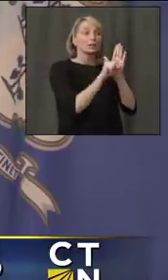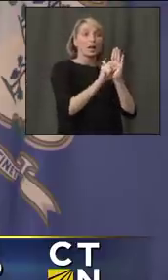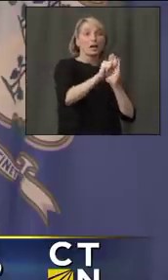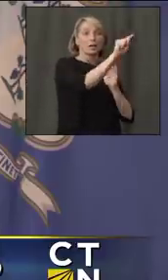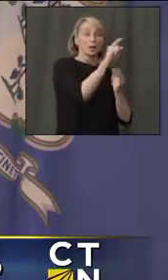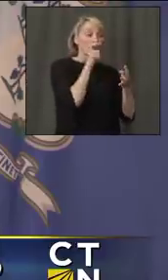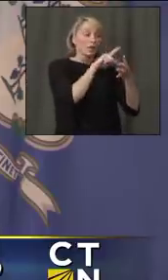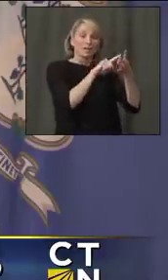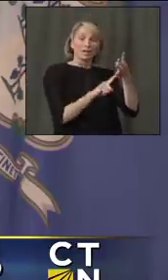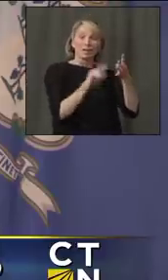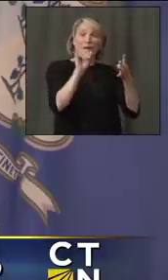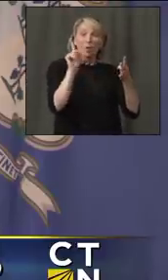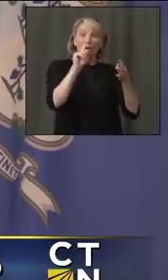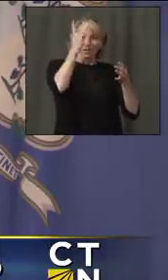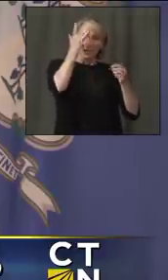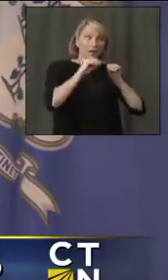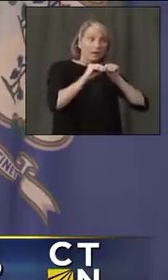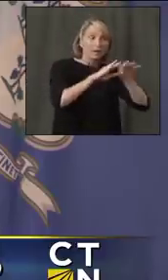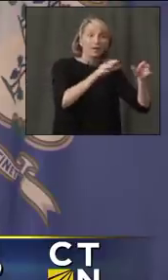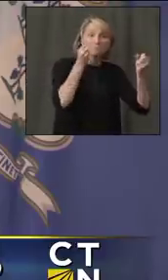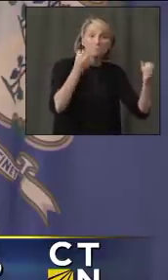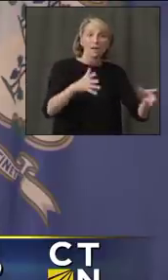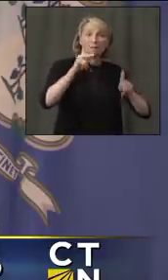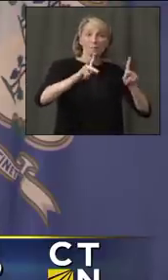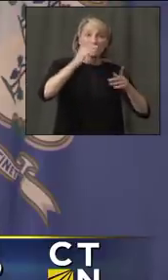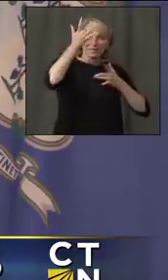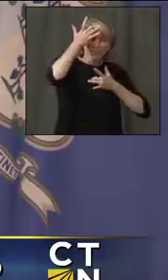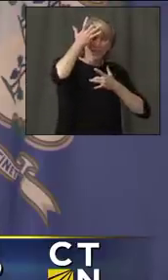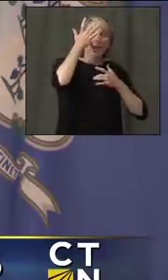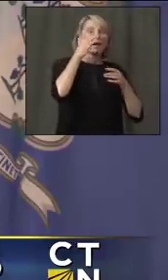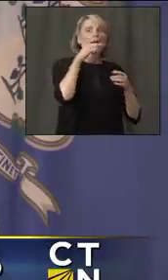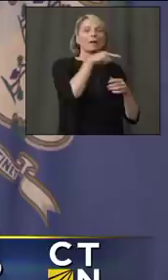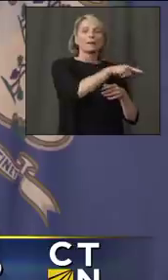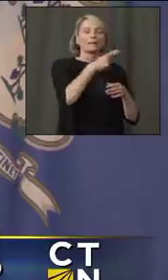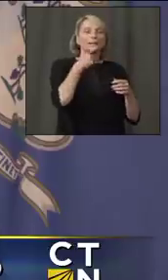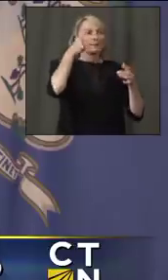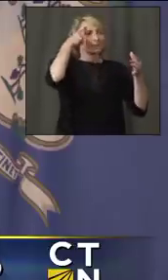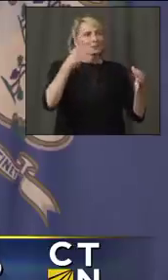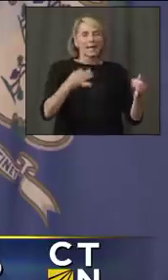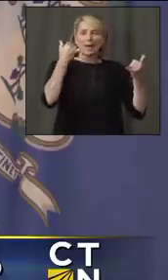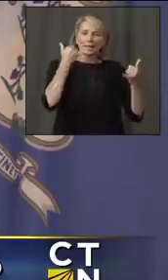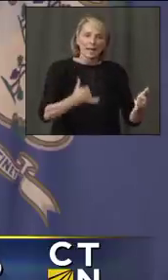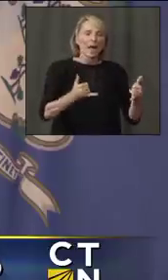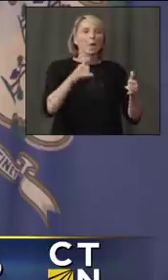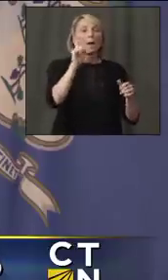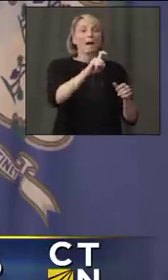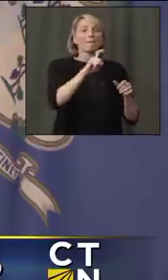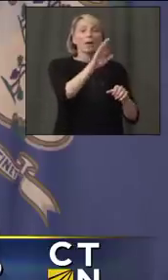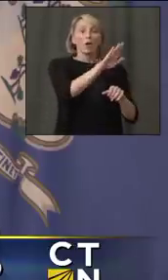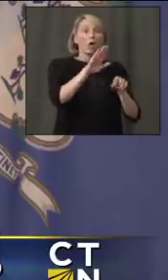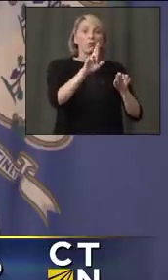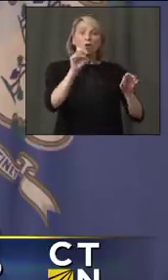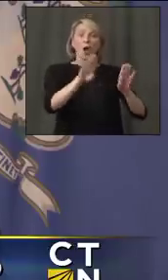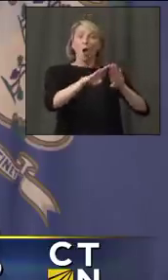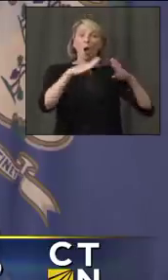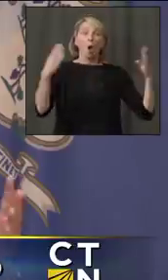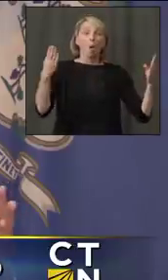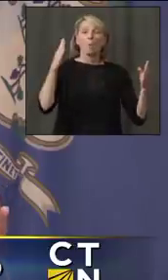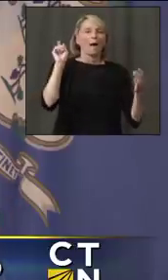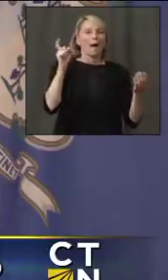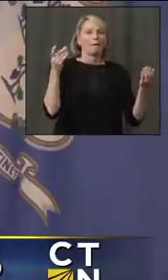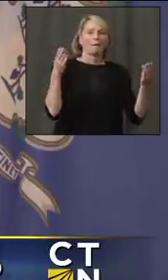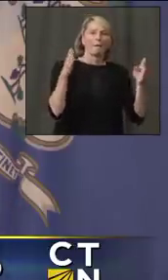outdoor seating, that's where you want to be. I was interested that for the first time, Texas said in